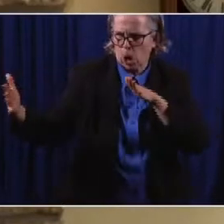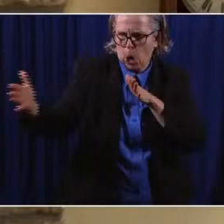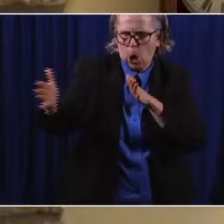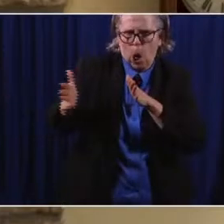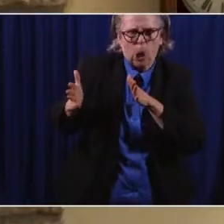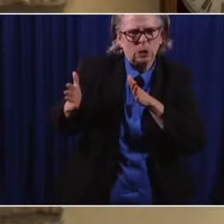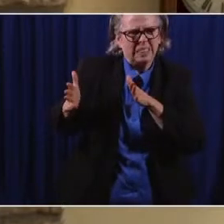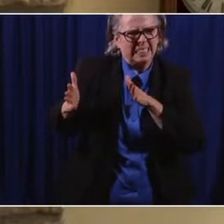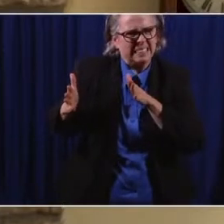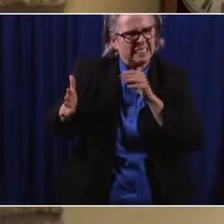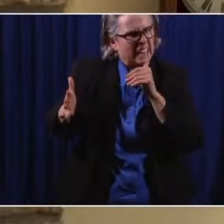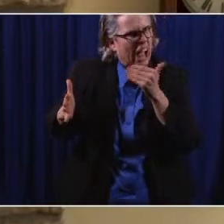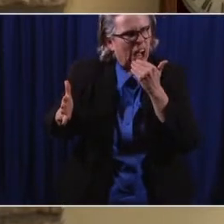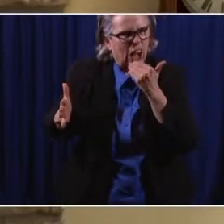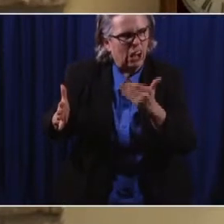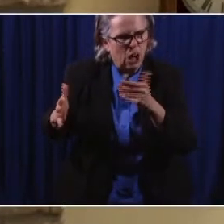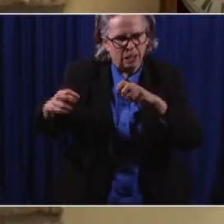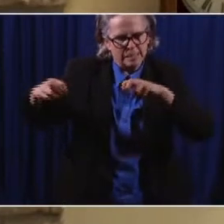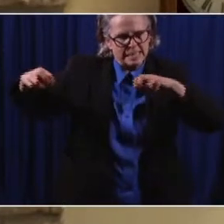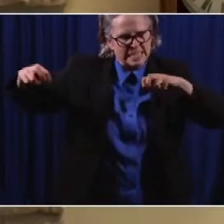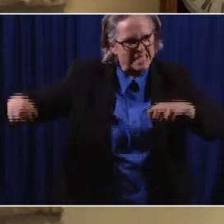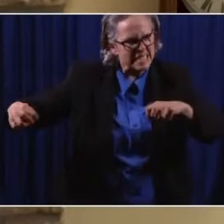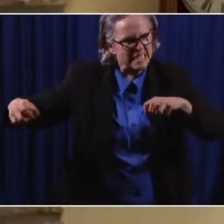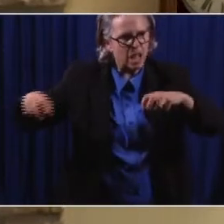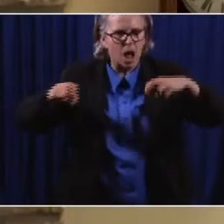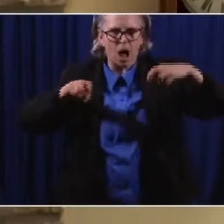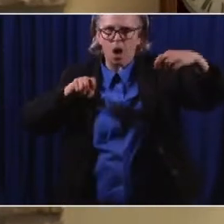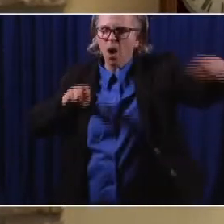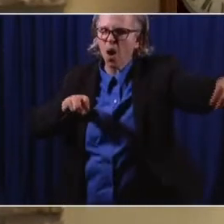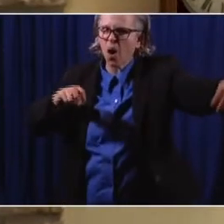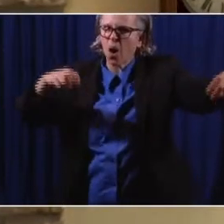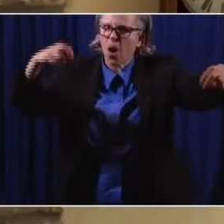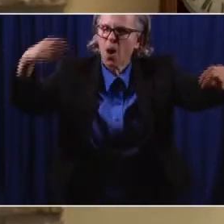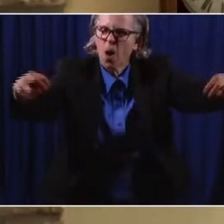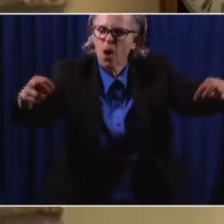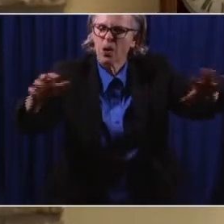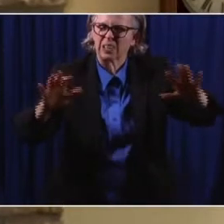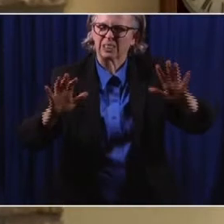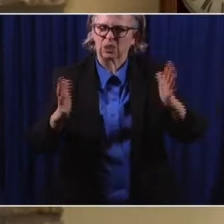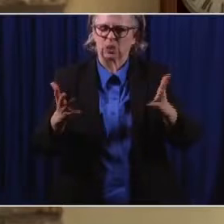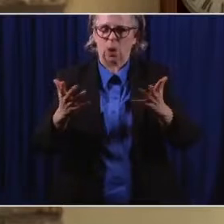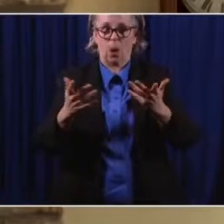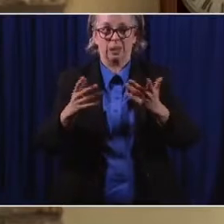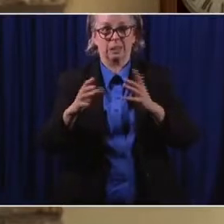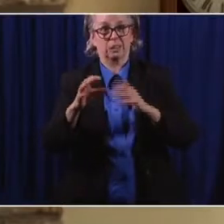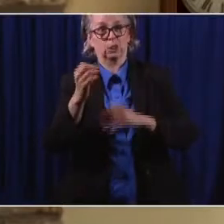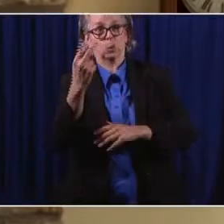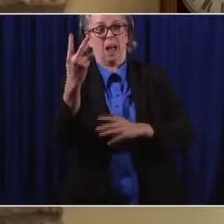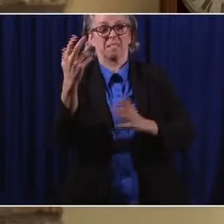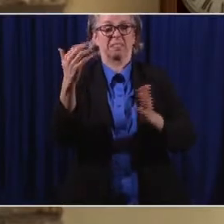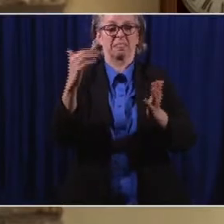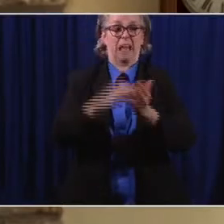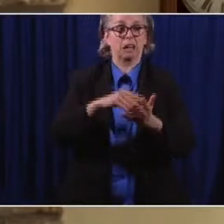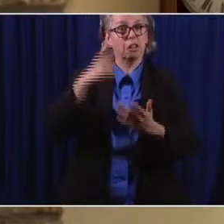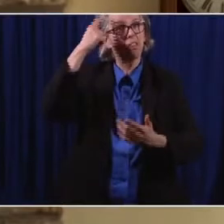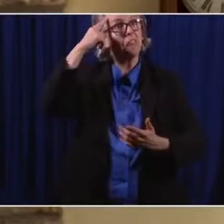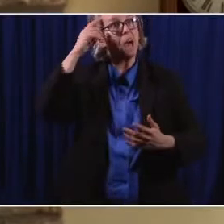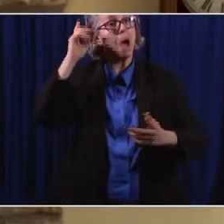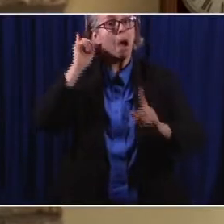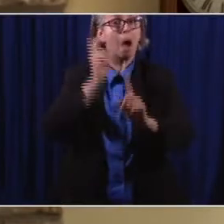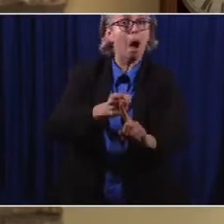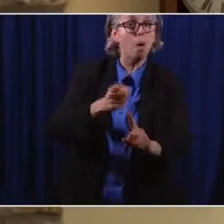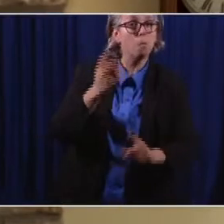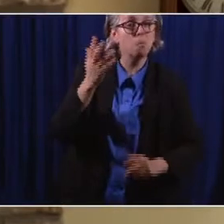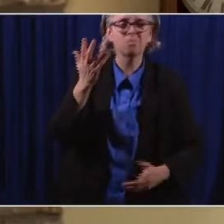out. But there's no magic about 12. It just seemed to be the right place to come out, knowing and